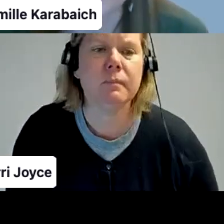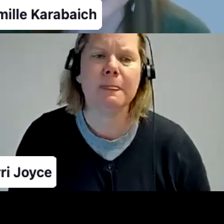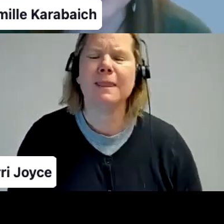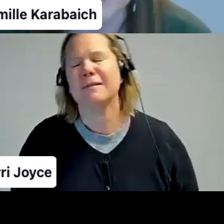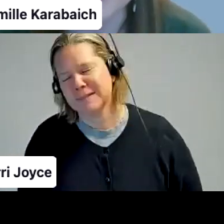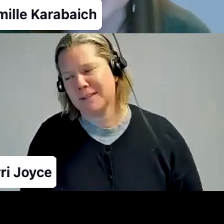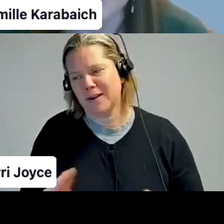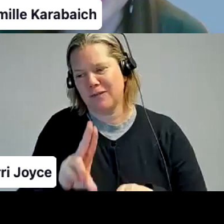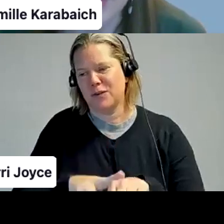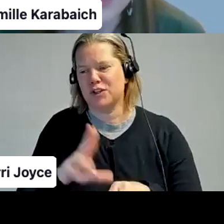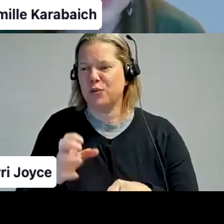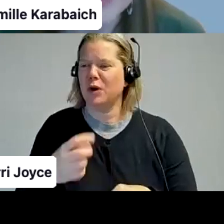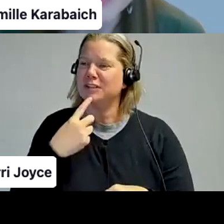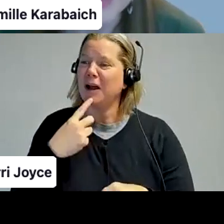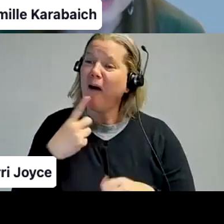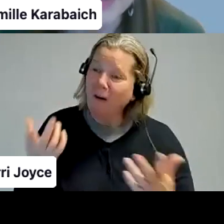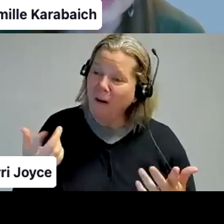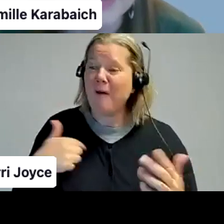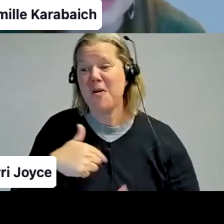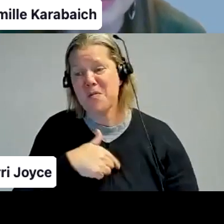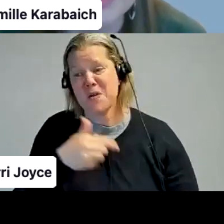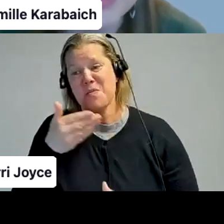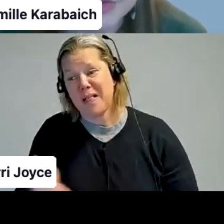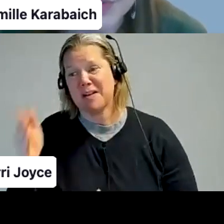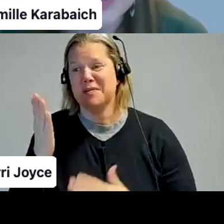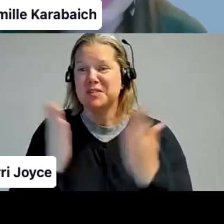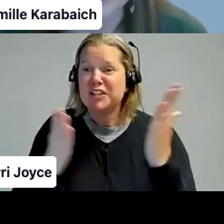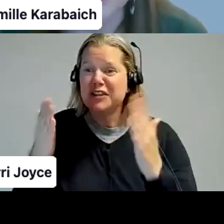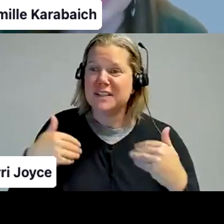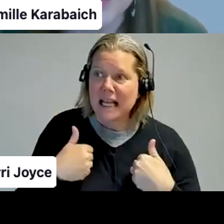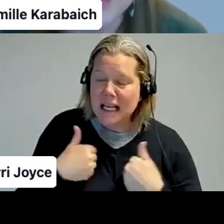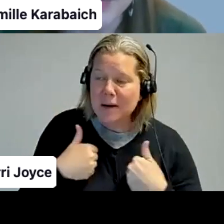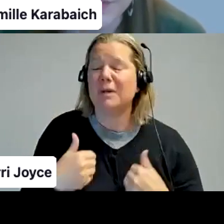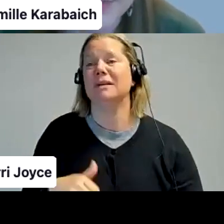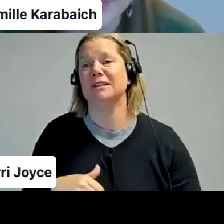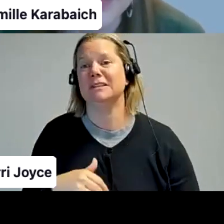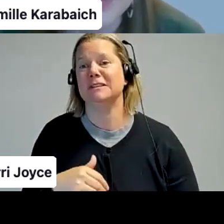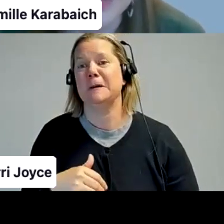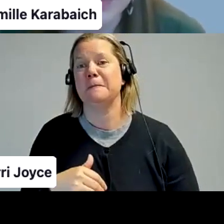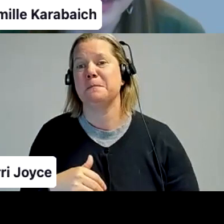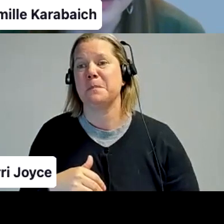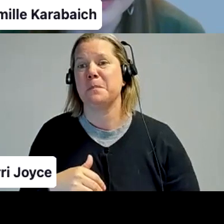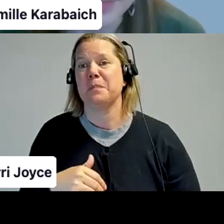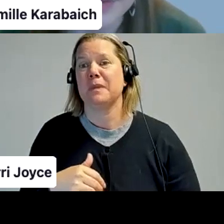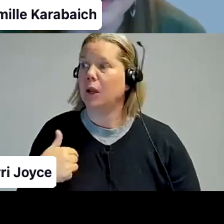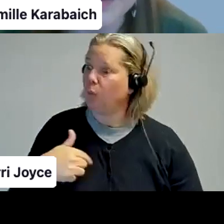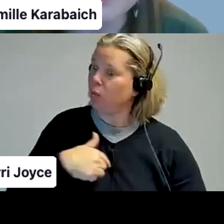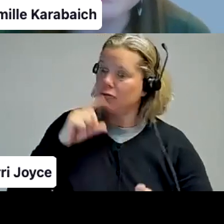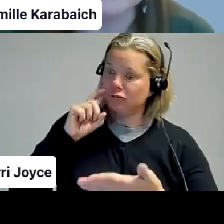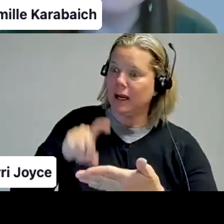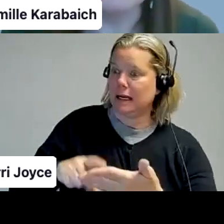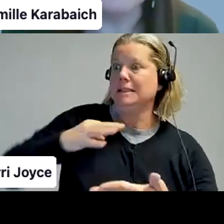service animals, and it's going to be really helpful to state again to each person that you are welcoming to service animals and that you recognize their